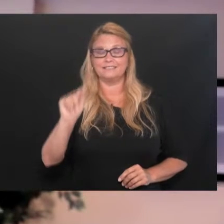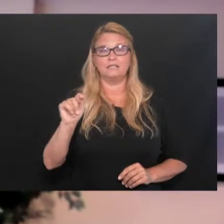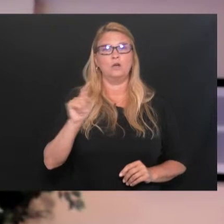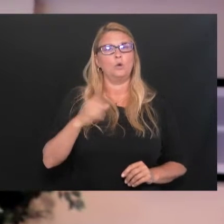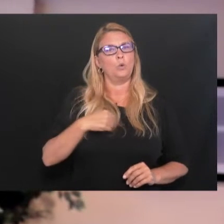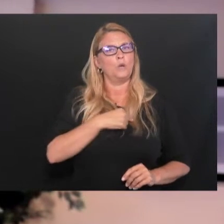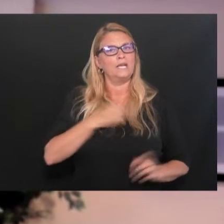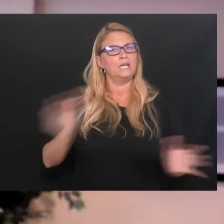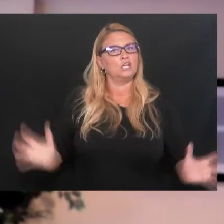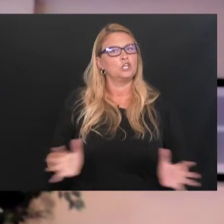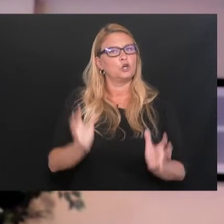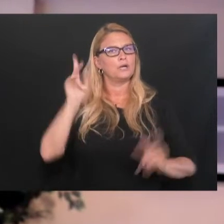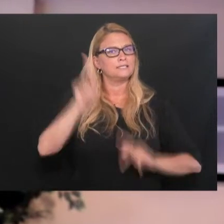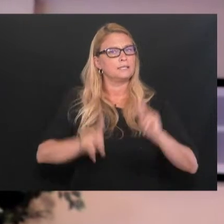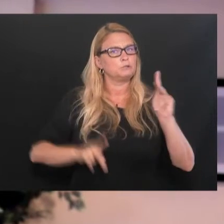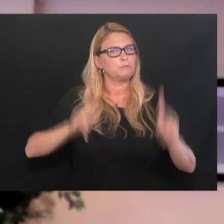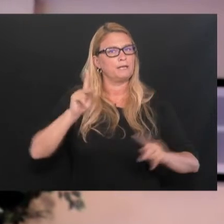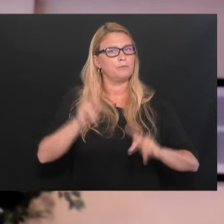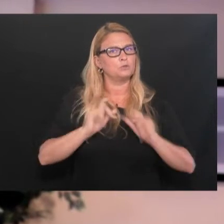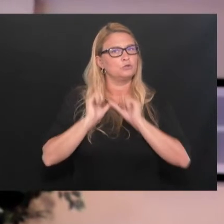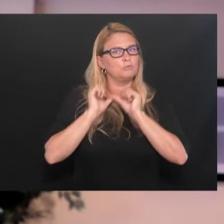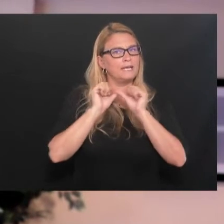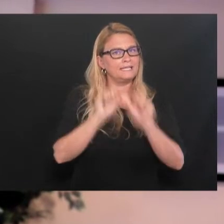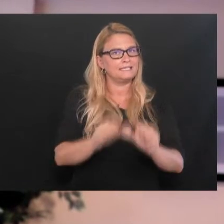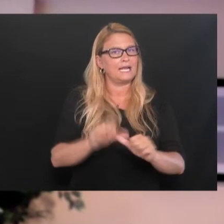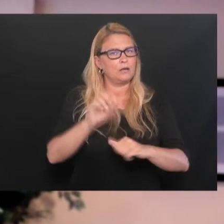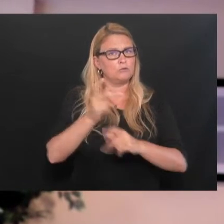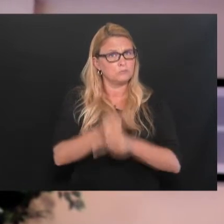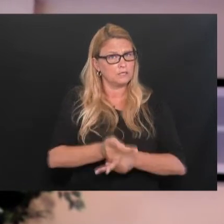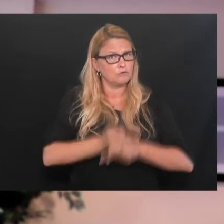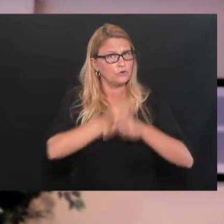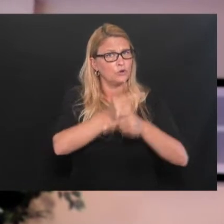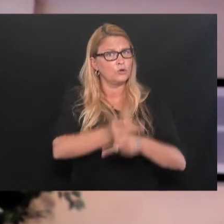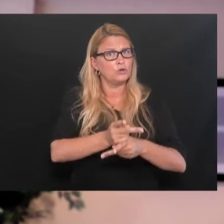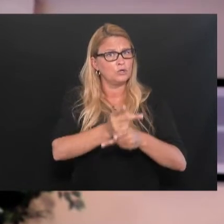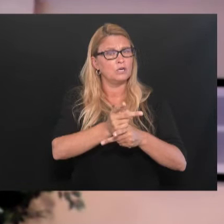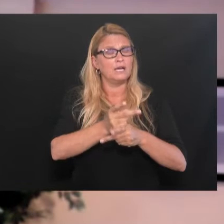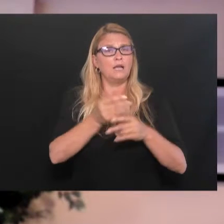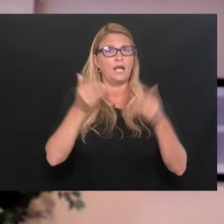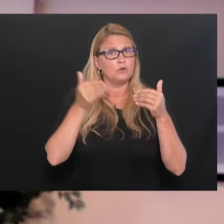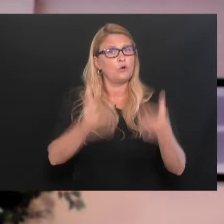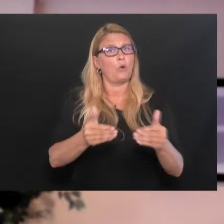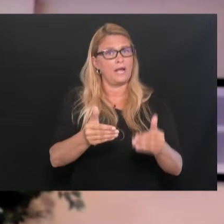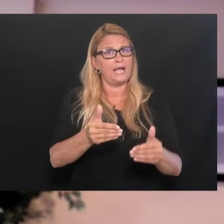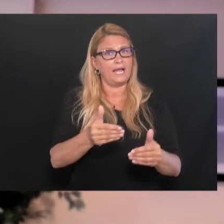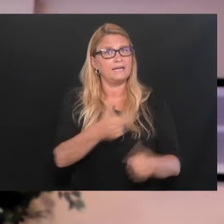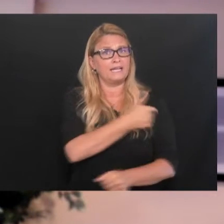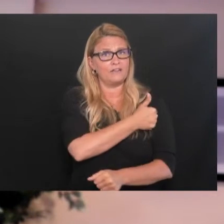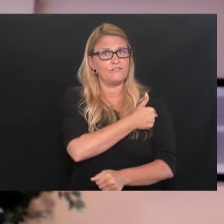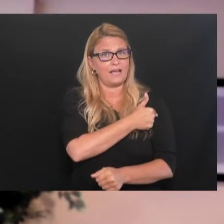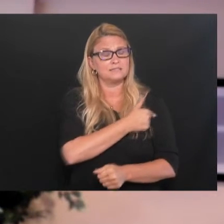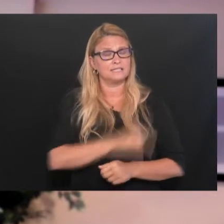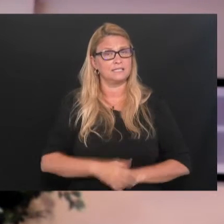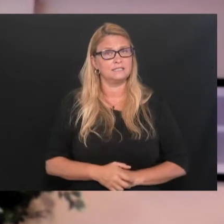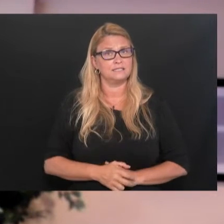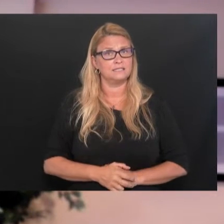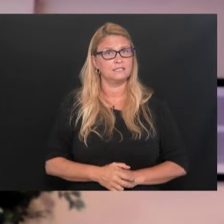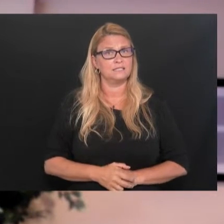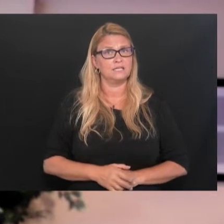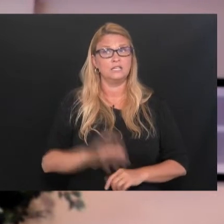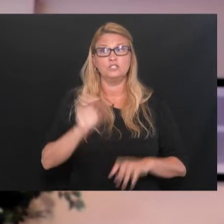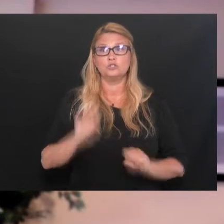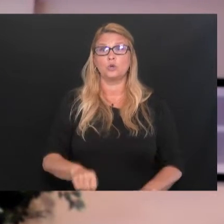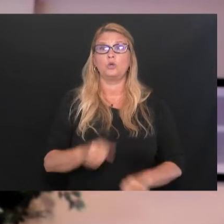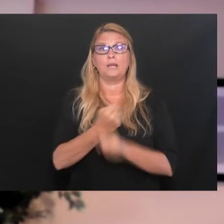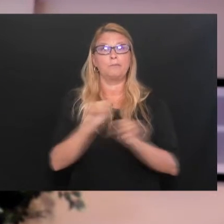those people to maintain caution, to choose to be vaccinated. That's absolutely the way that you can protect